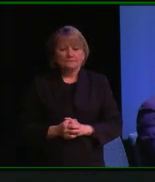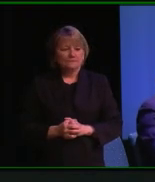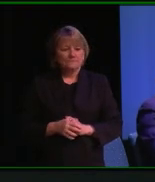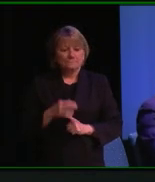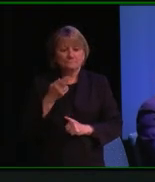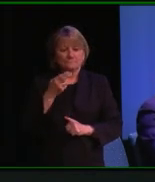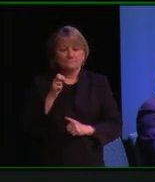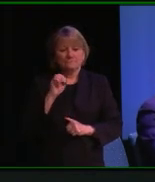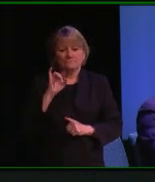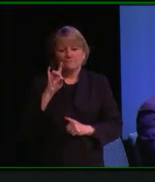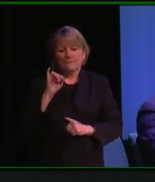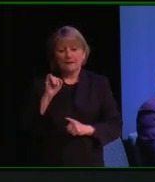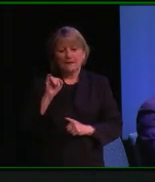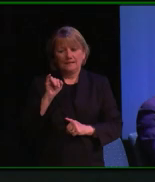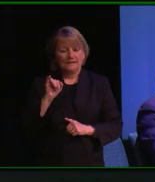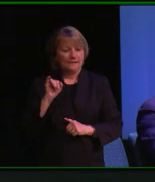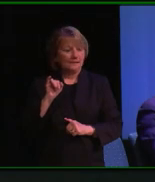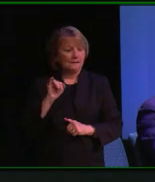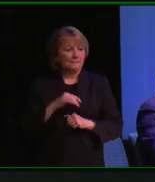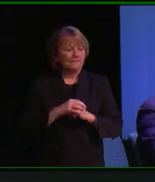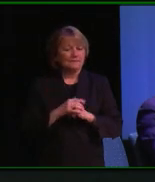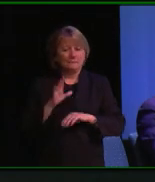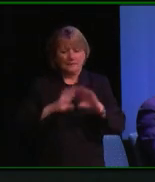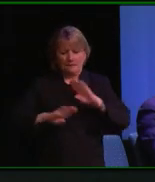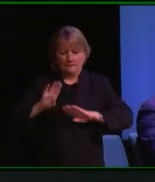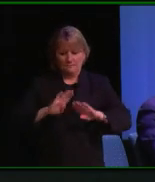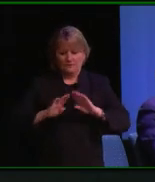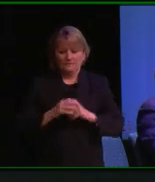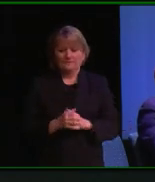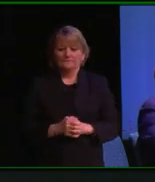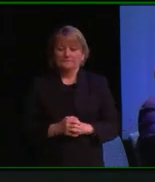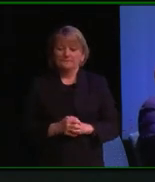Heidi Freitas for Biology.